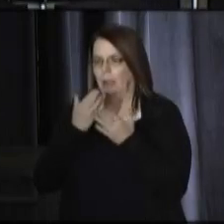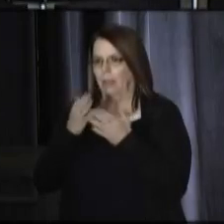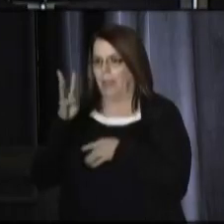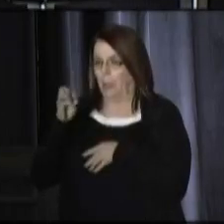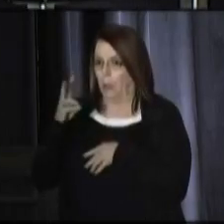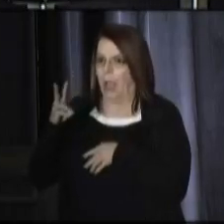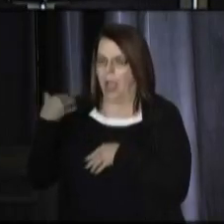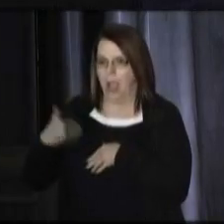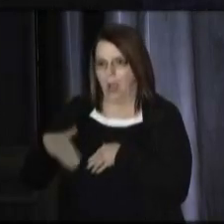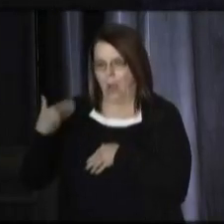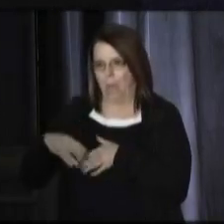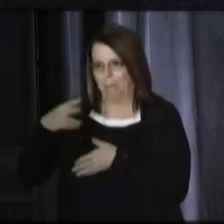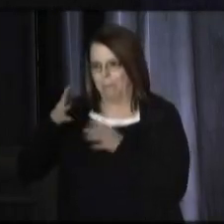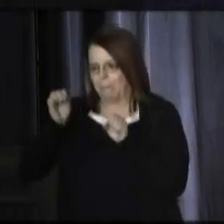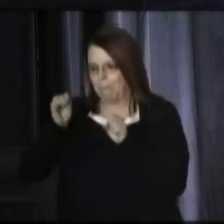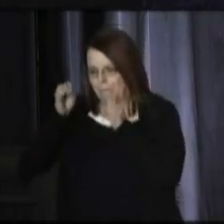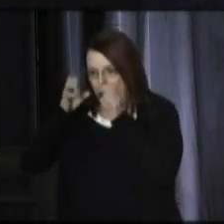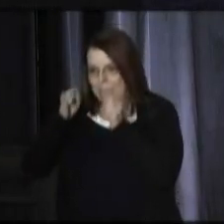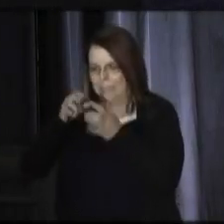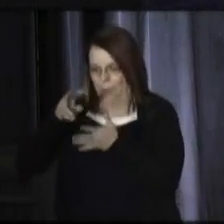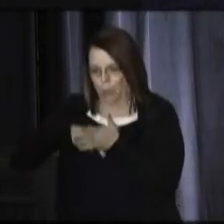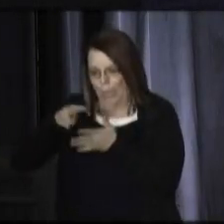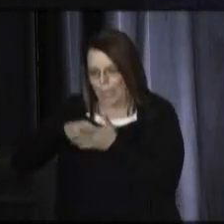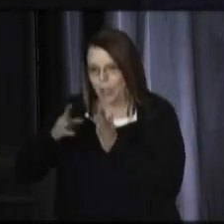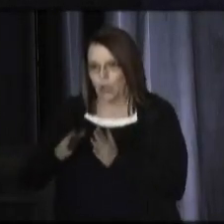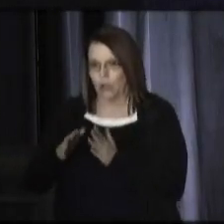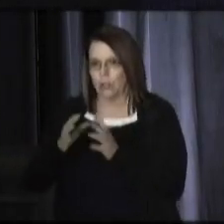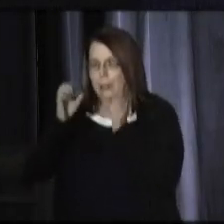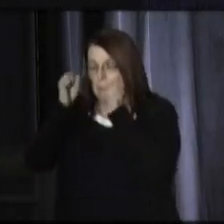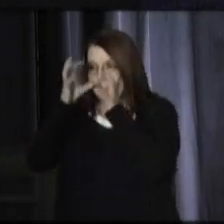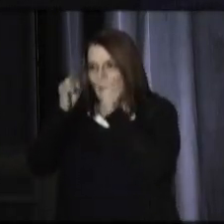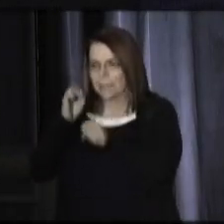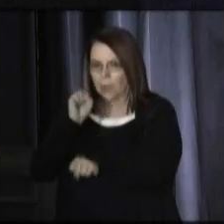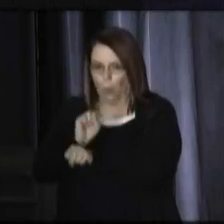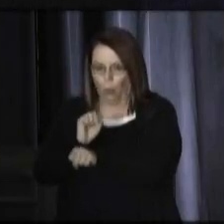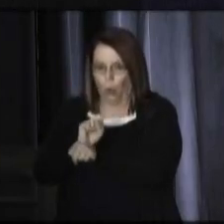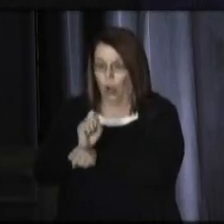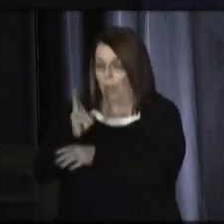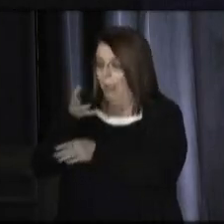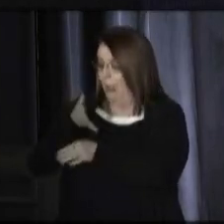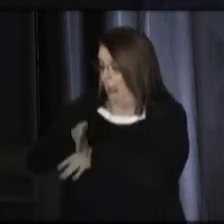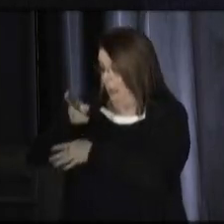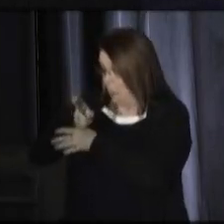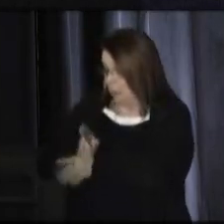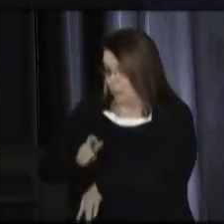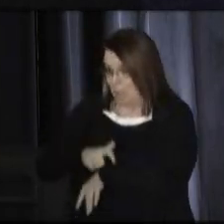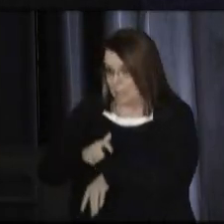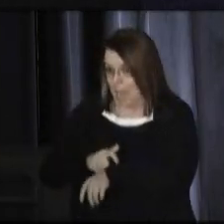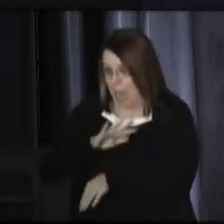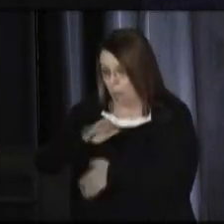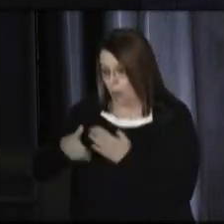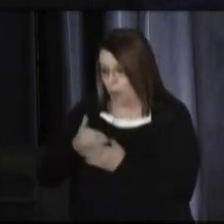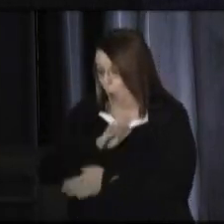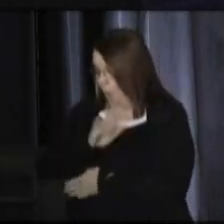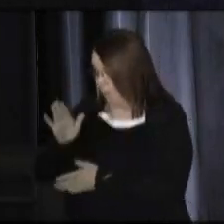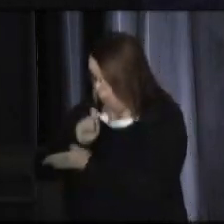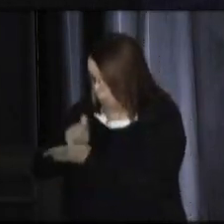the crates of 80s 12-inch singles, a few dozen letters from Manila,